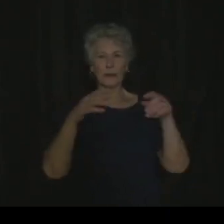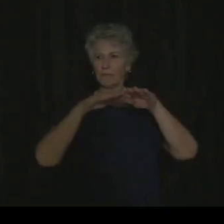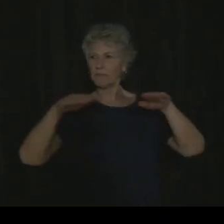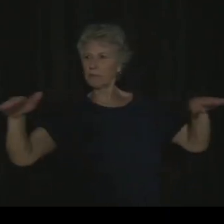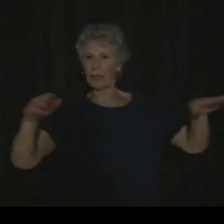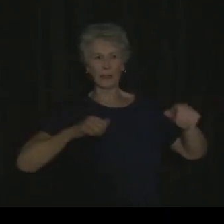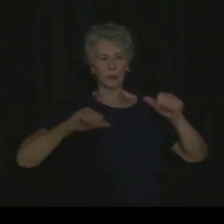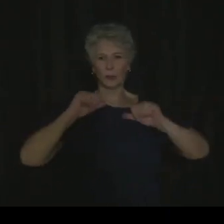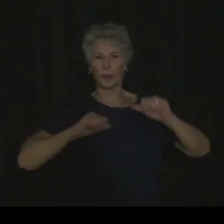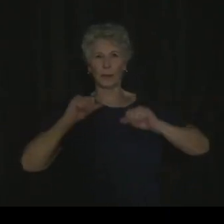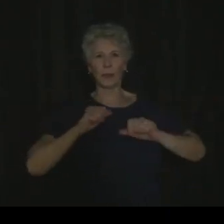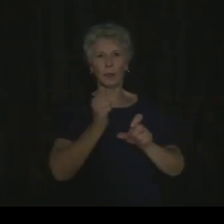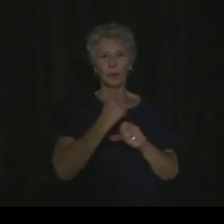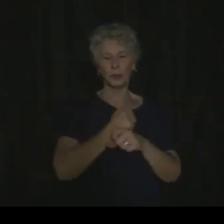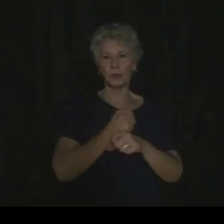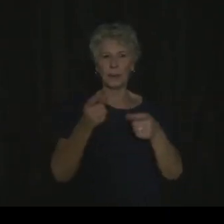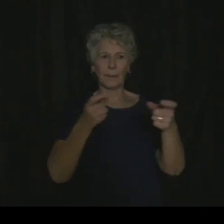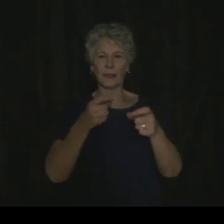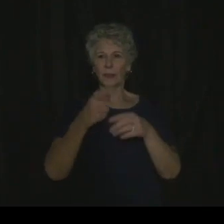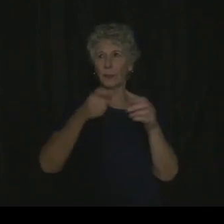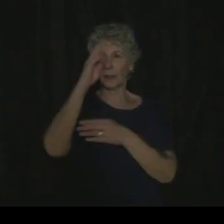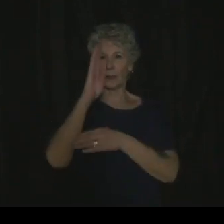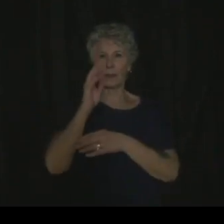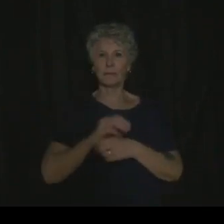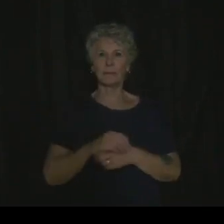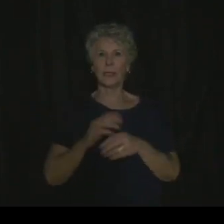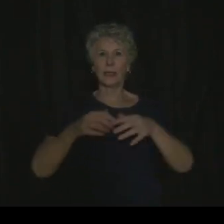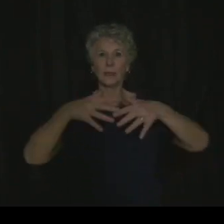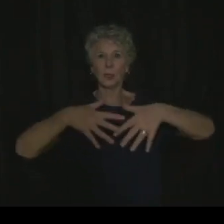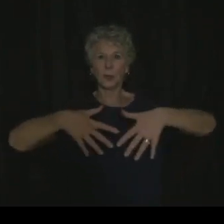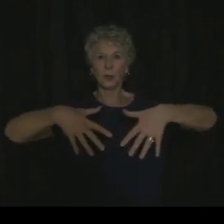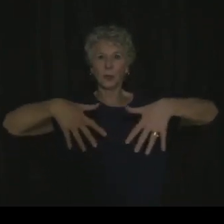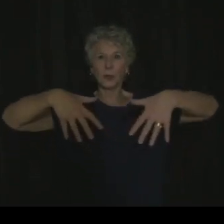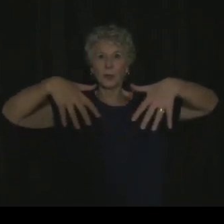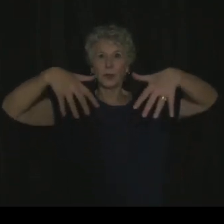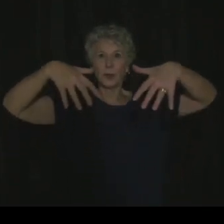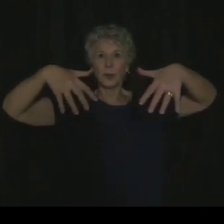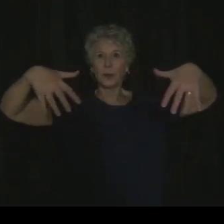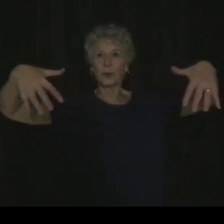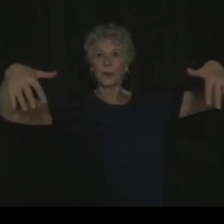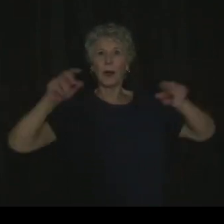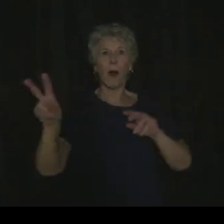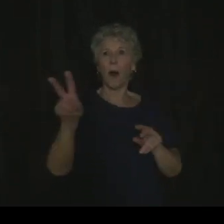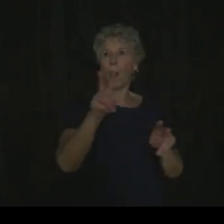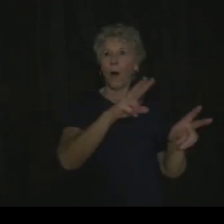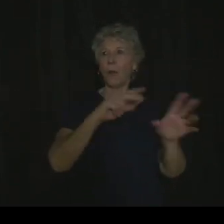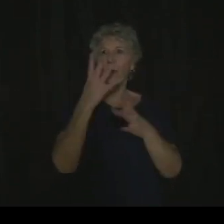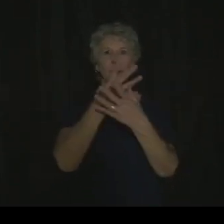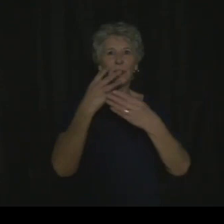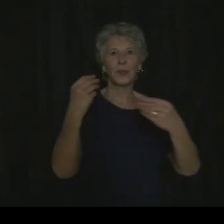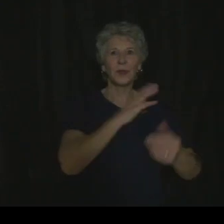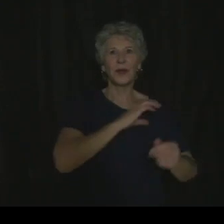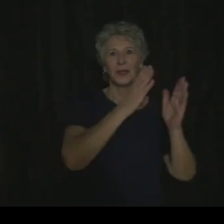production produced and managed by God. And as the curtain goes up, all is lovely to behold. The characters are